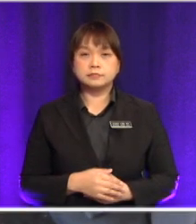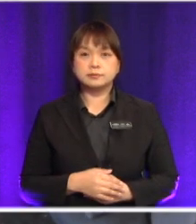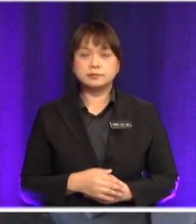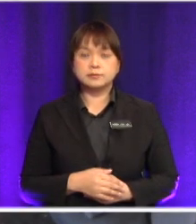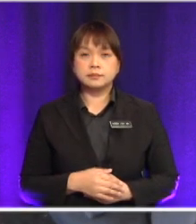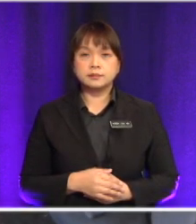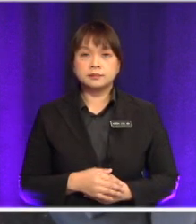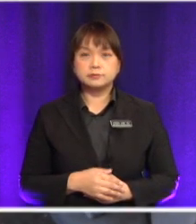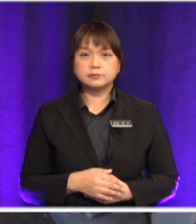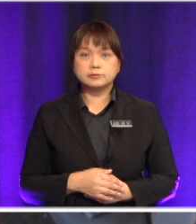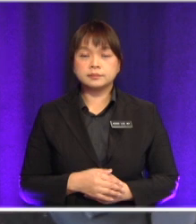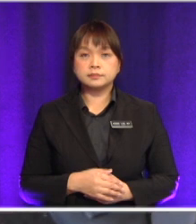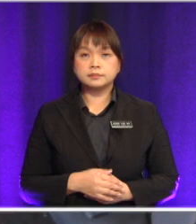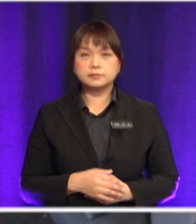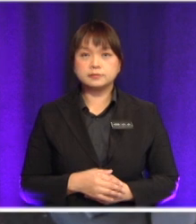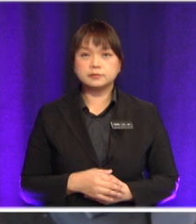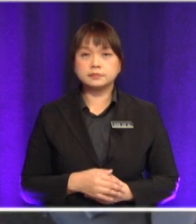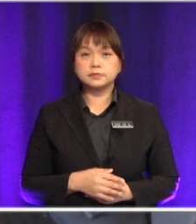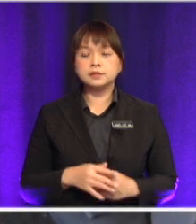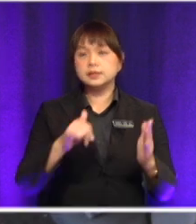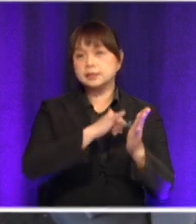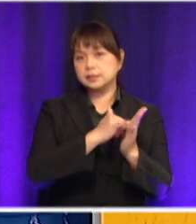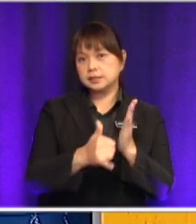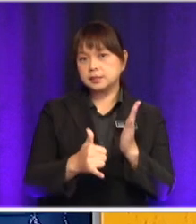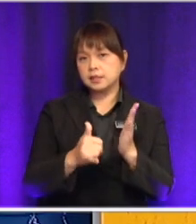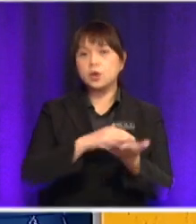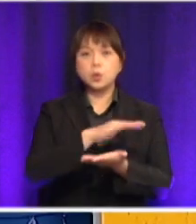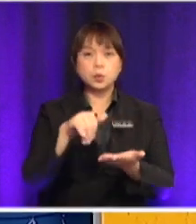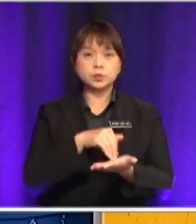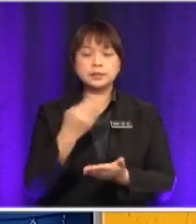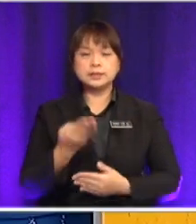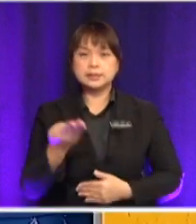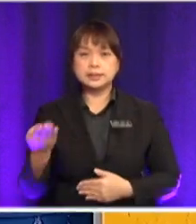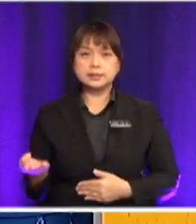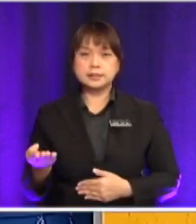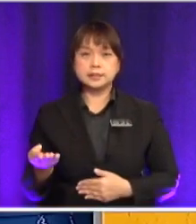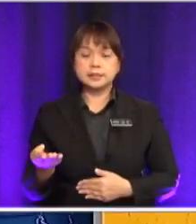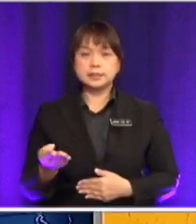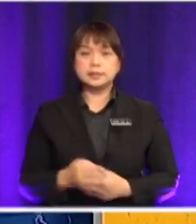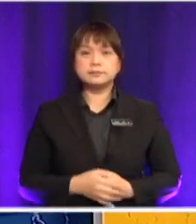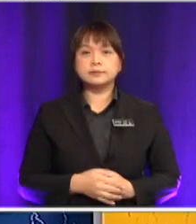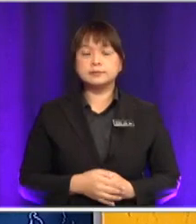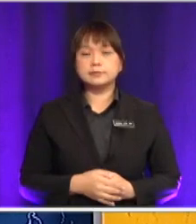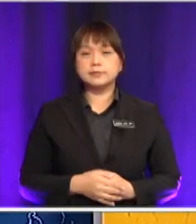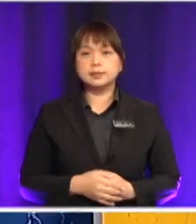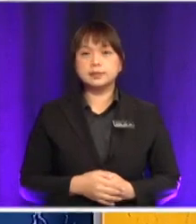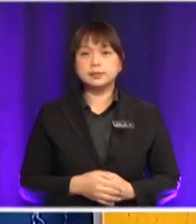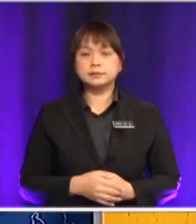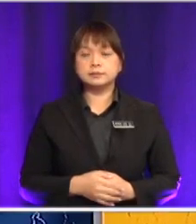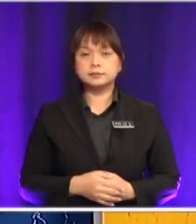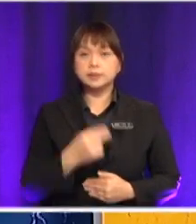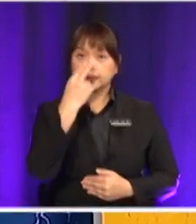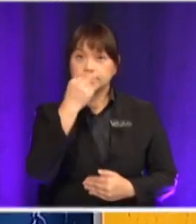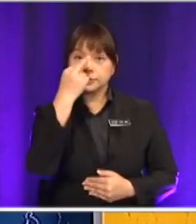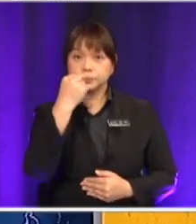by Sony, designed by Sony, and these are all things that are animated and real, based